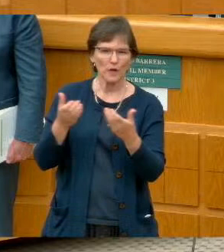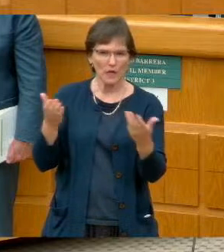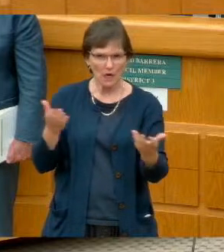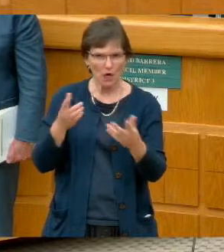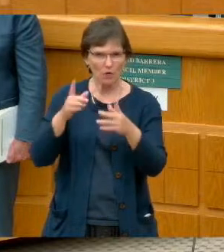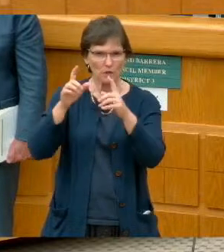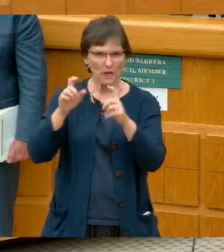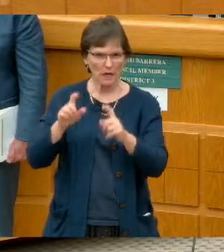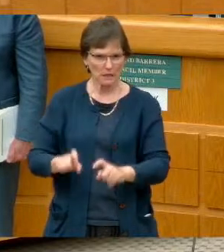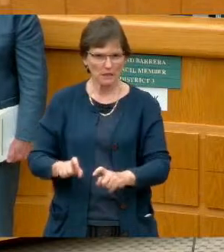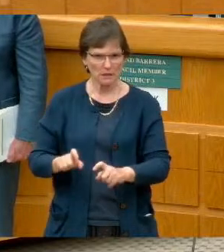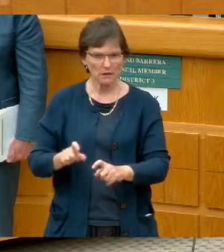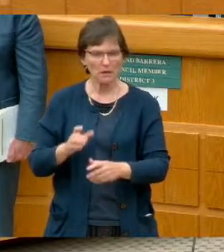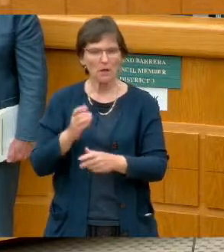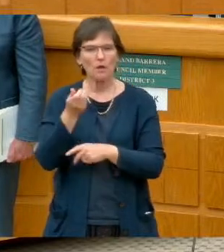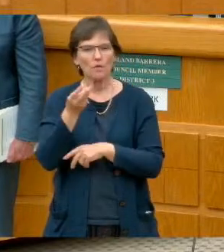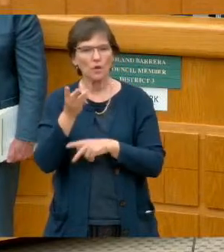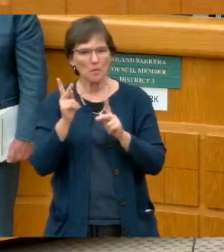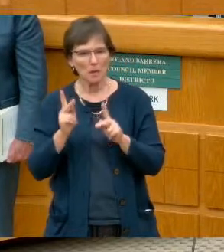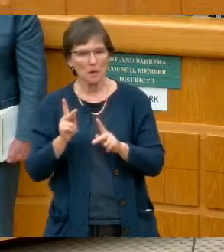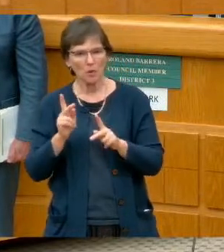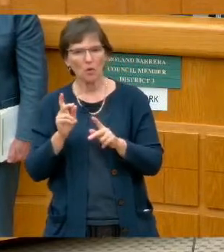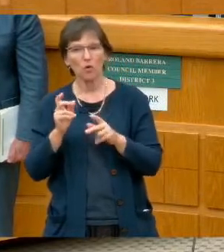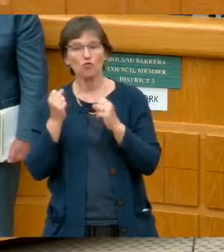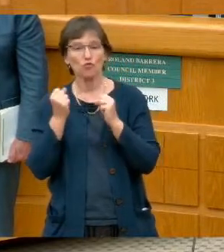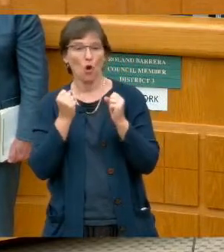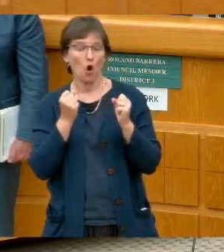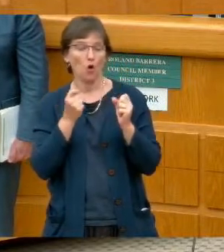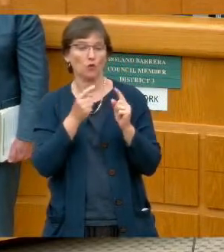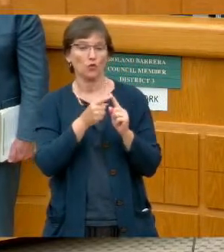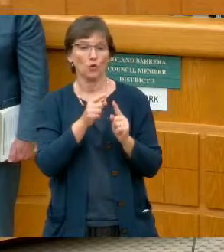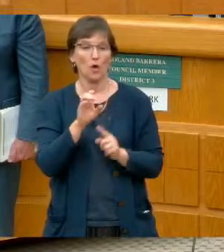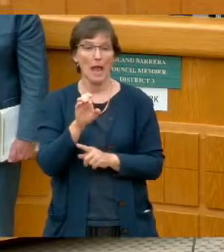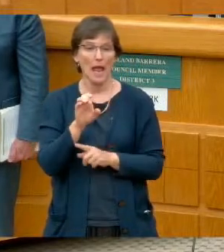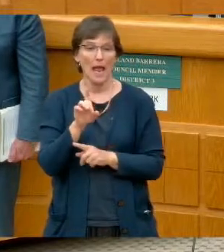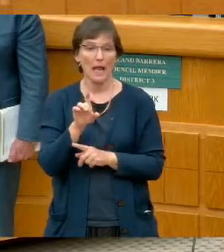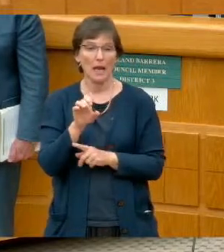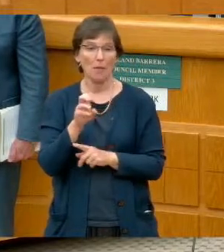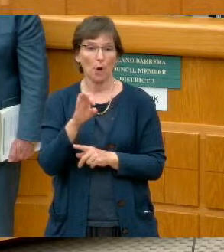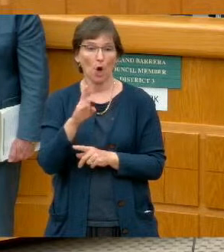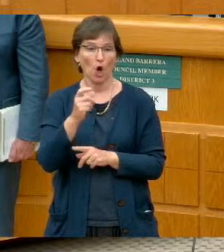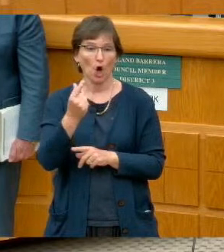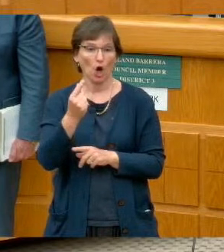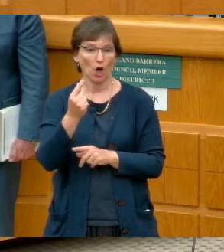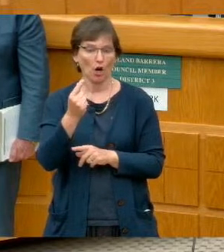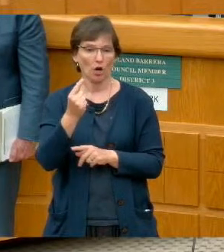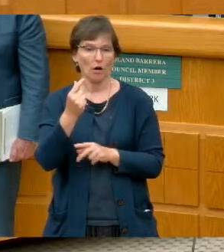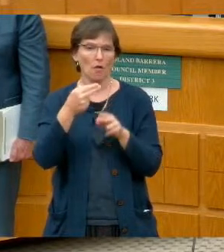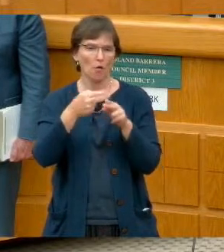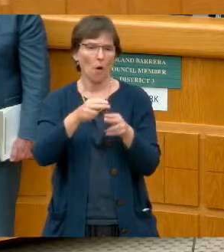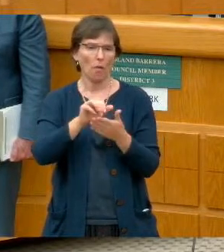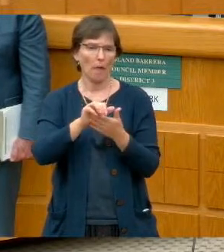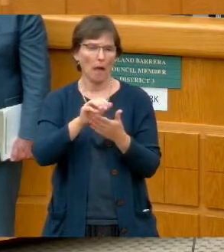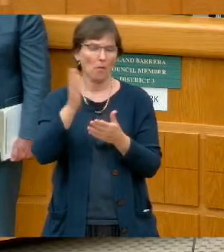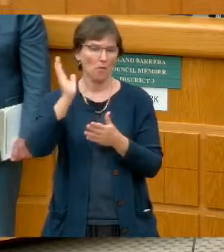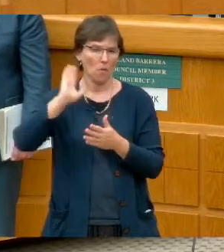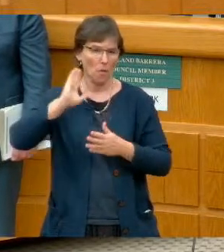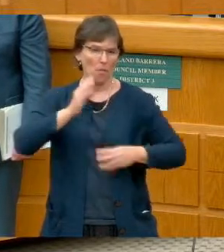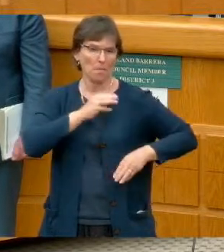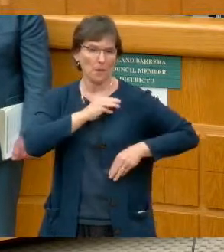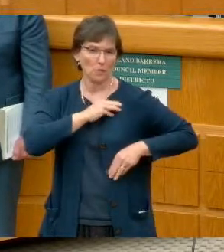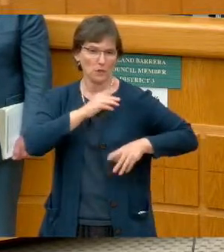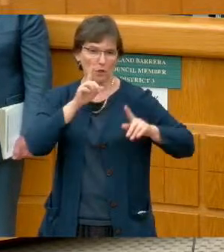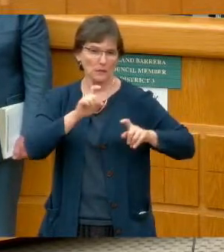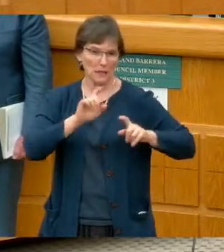individuals from Nueces County actually went to get tested in Edinburgh when they were having their big drive for what was called then the